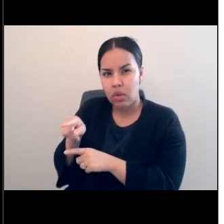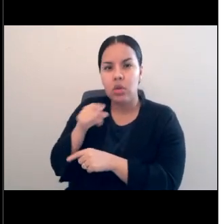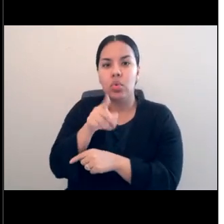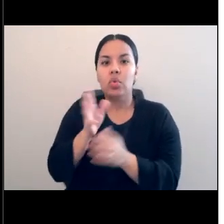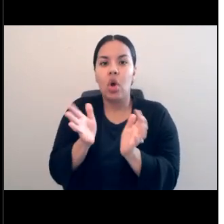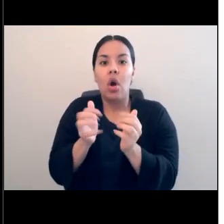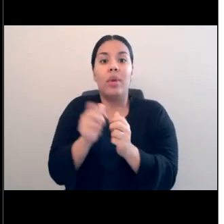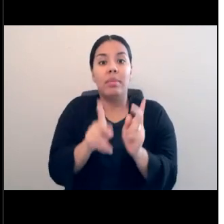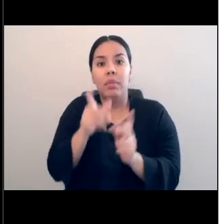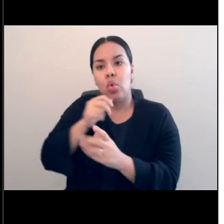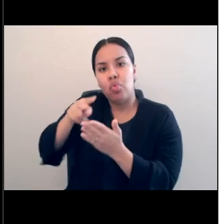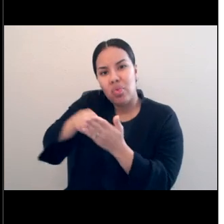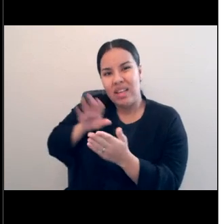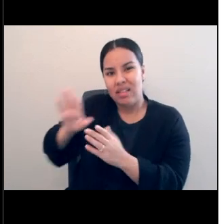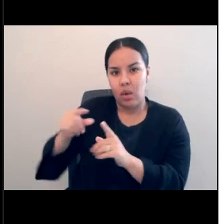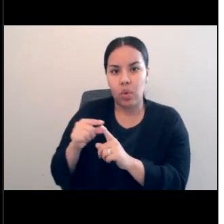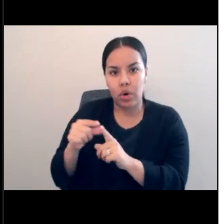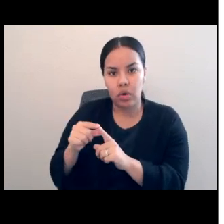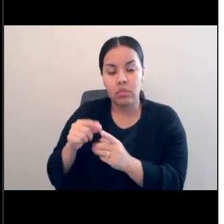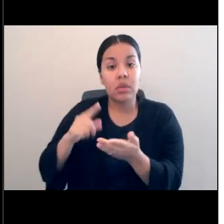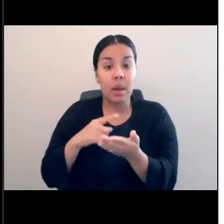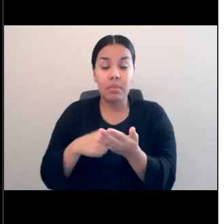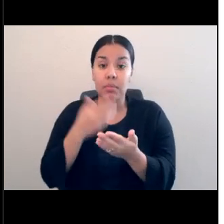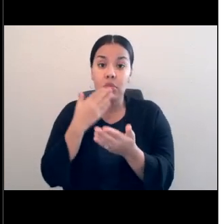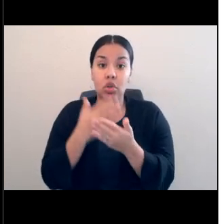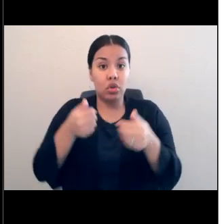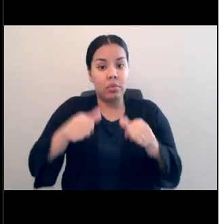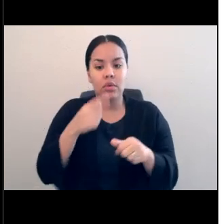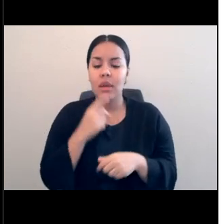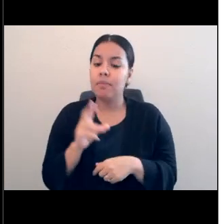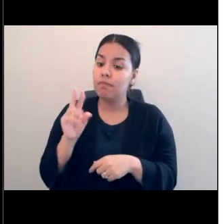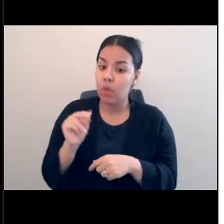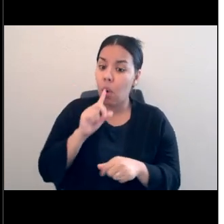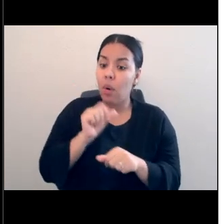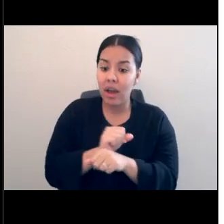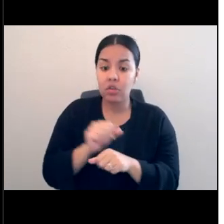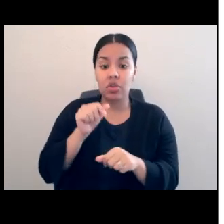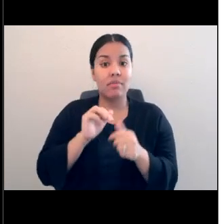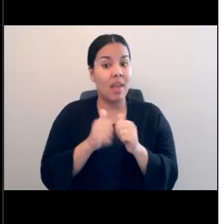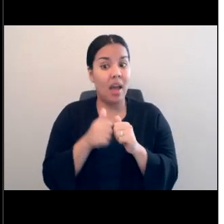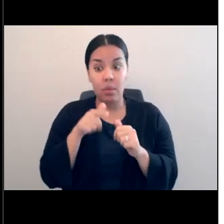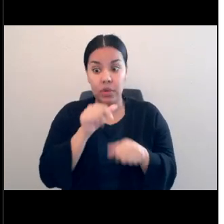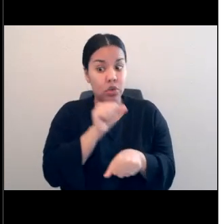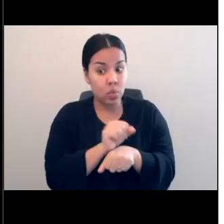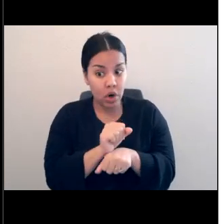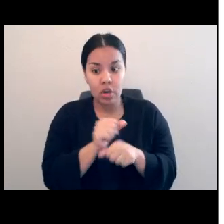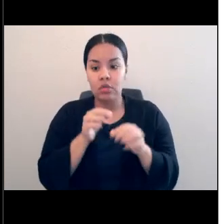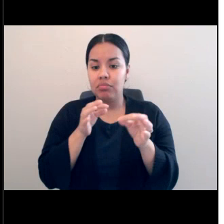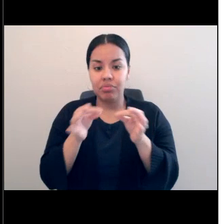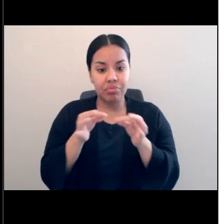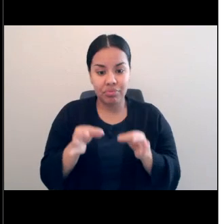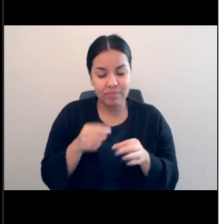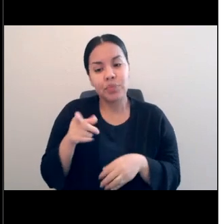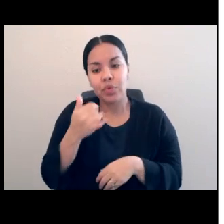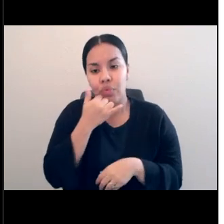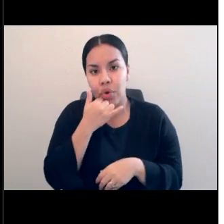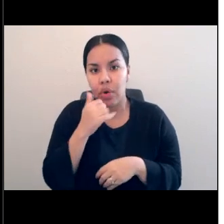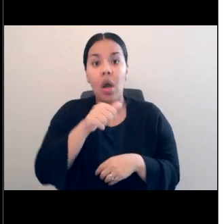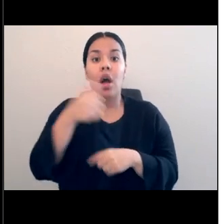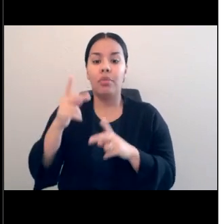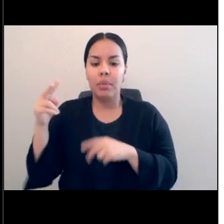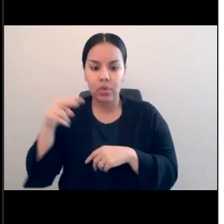it's just good to say, no, actually, this is the way the world is. You're wrong. So that other people can say, oh, that's right.